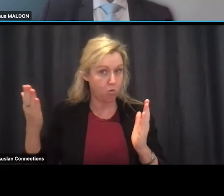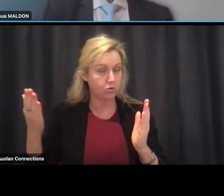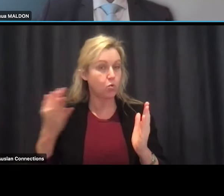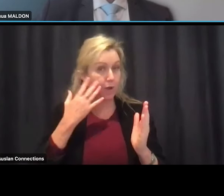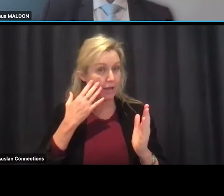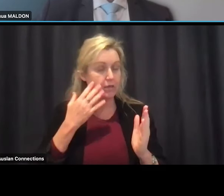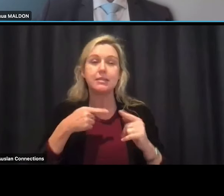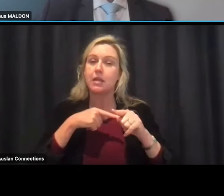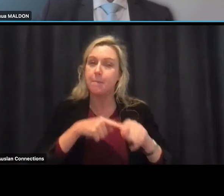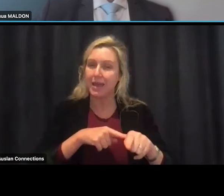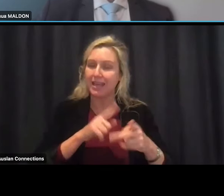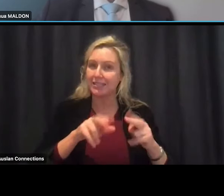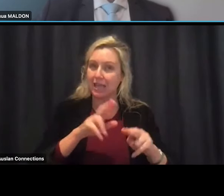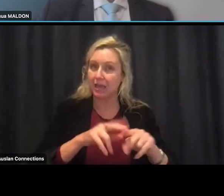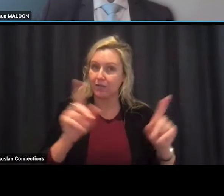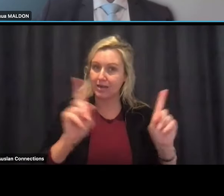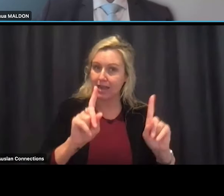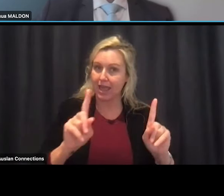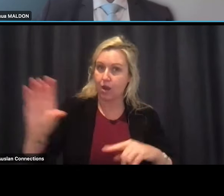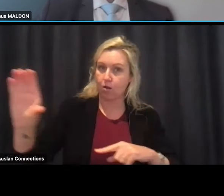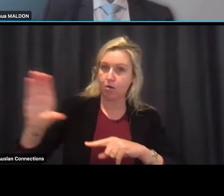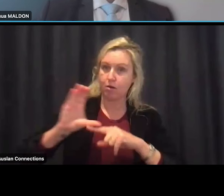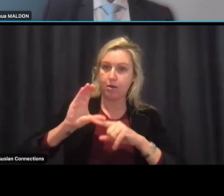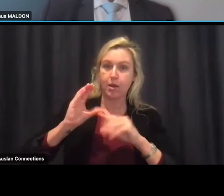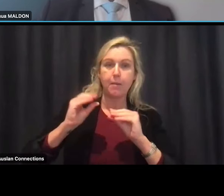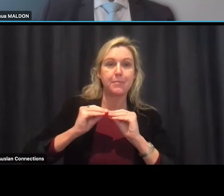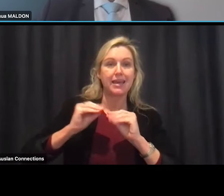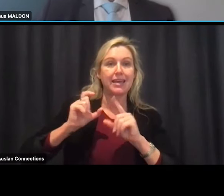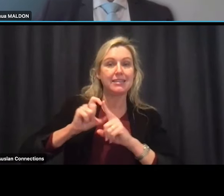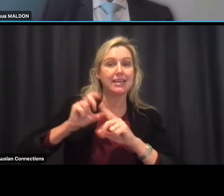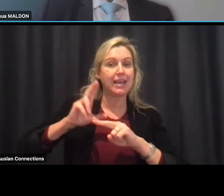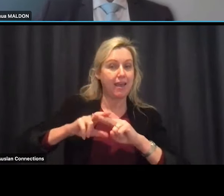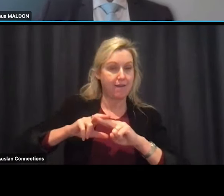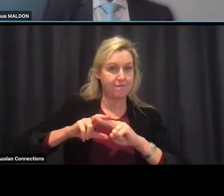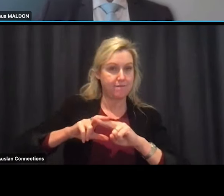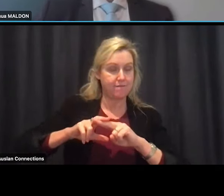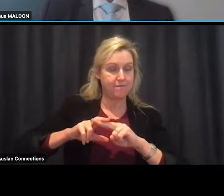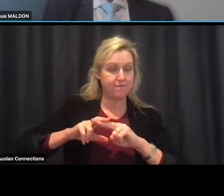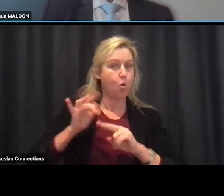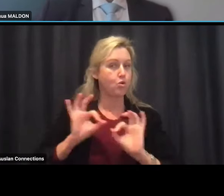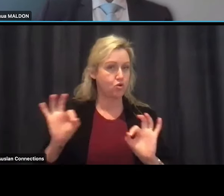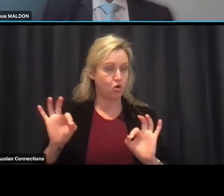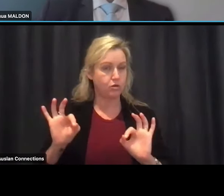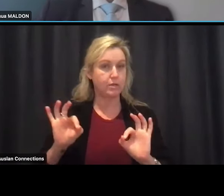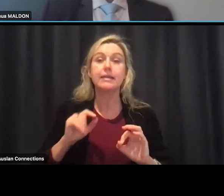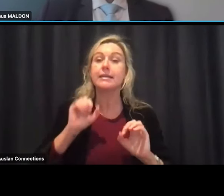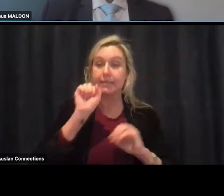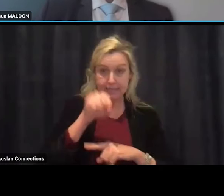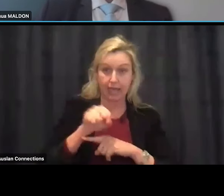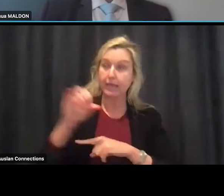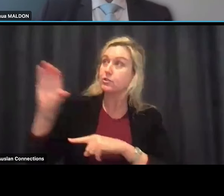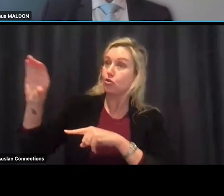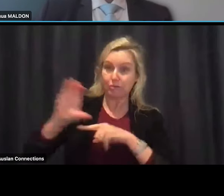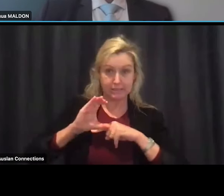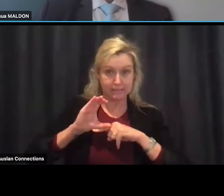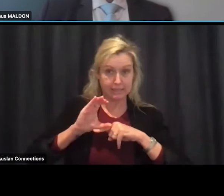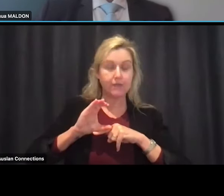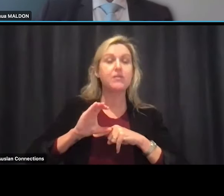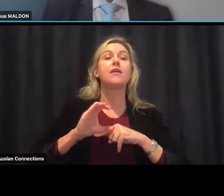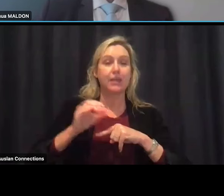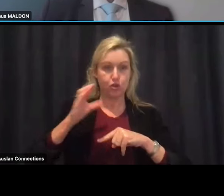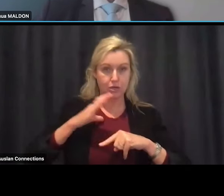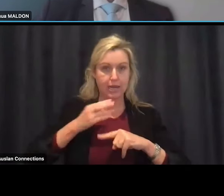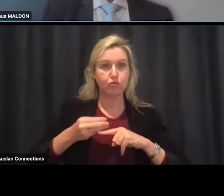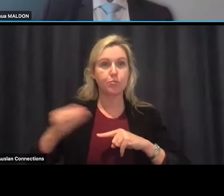if you currently receive the BDF or not. So for services currently receiving the BDF, you'll report through the